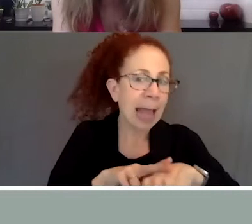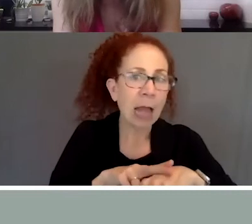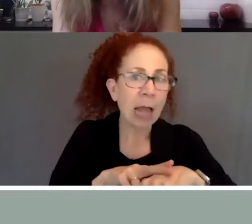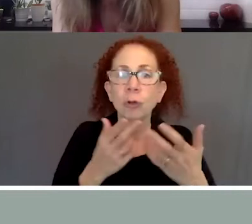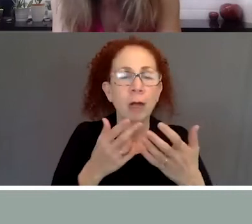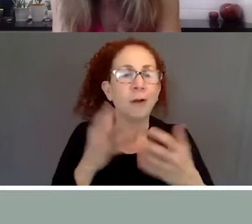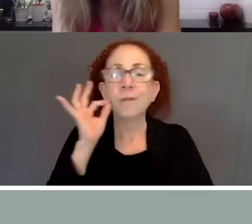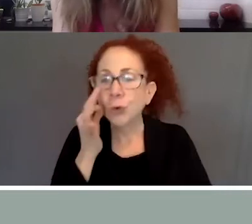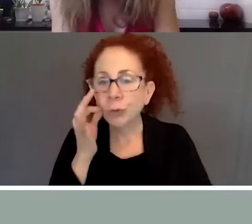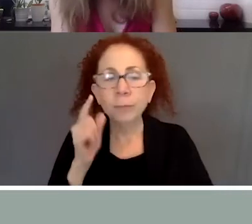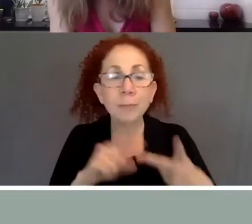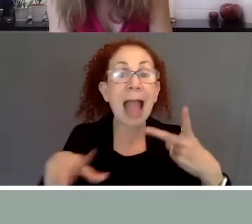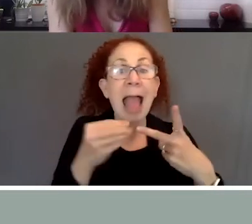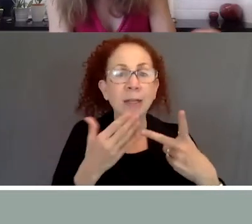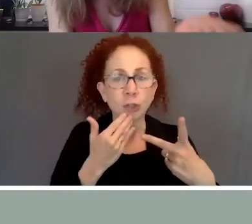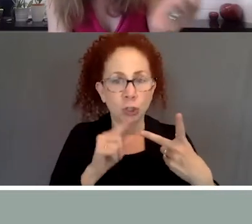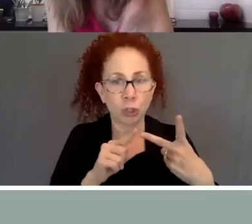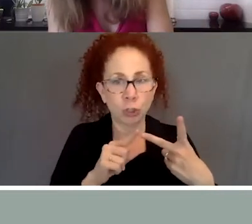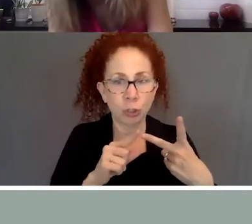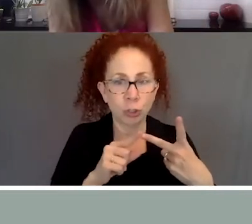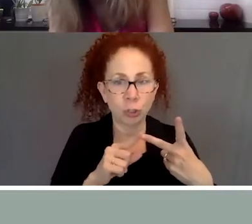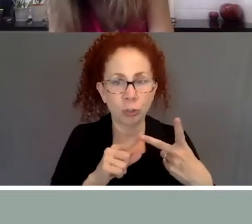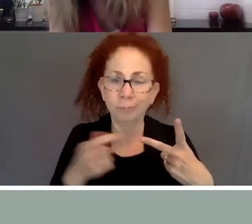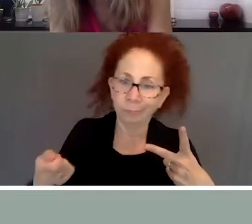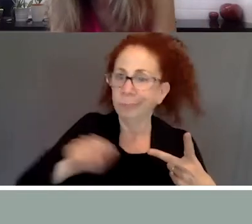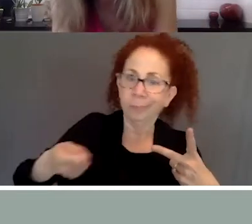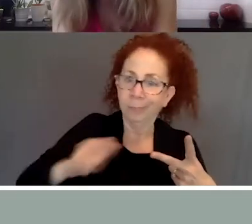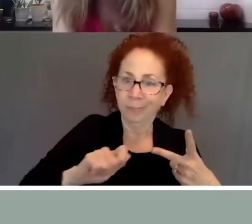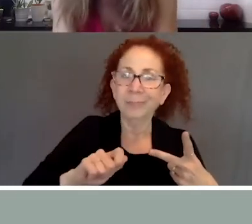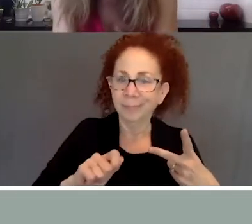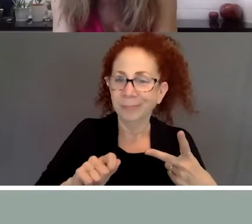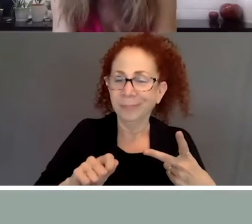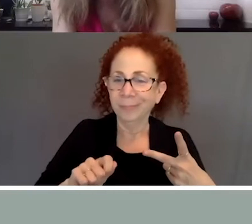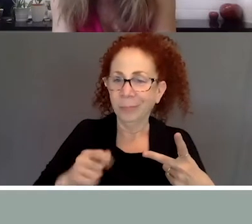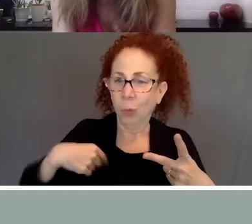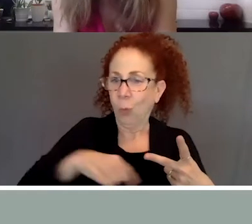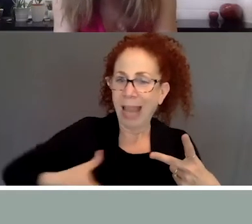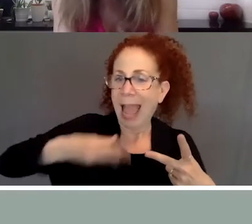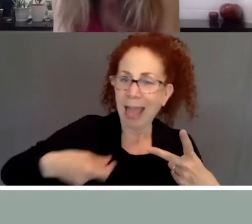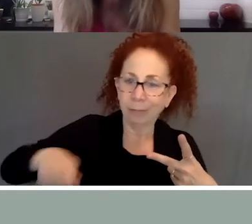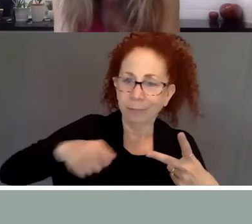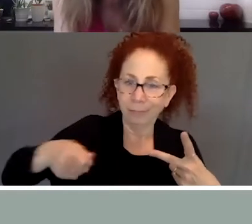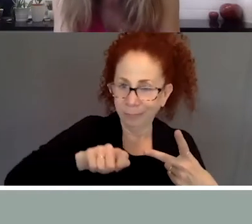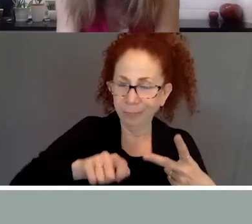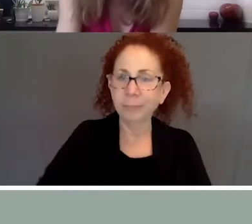fruit. Added sugar is sugar that we're like adding into foods, either in manufacturing or when you're cooking at